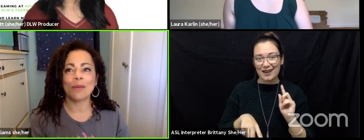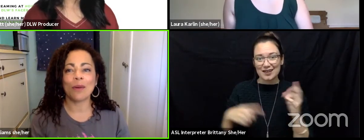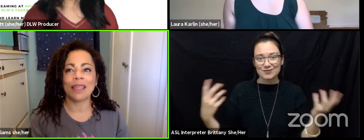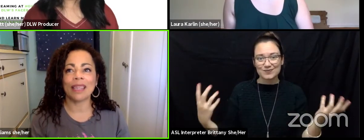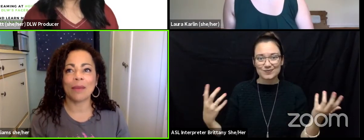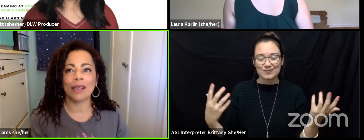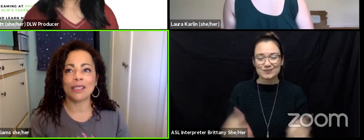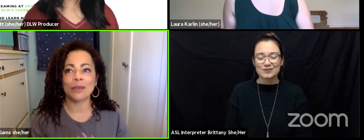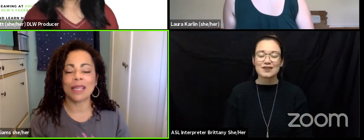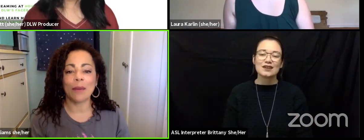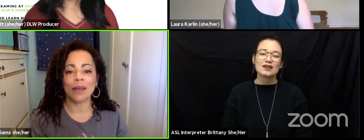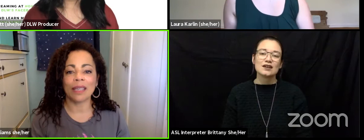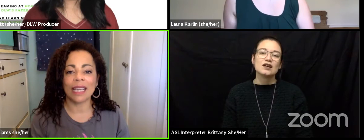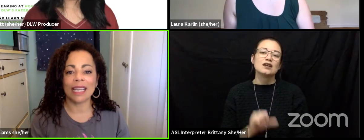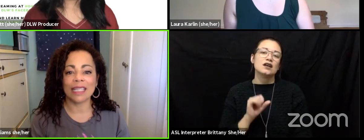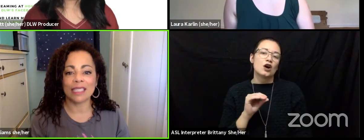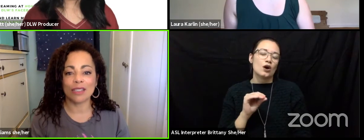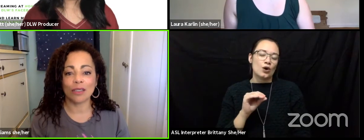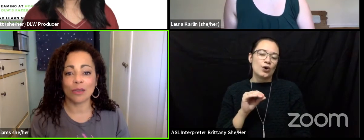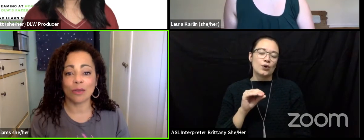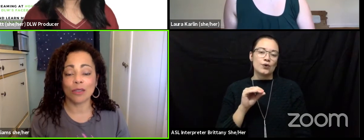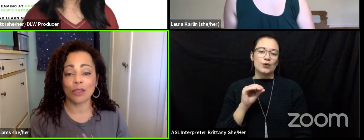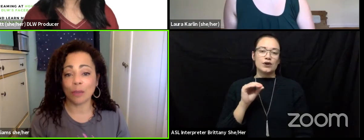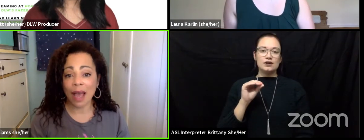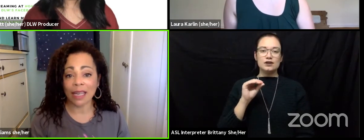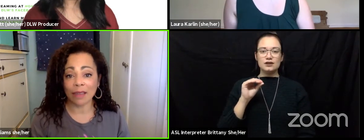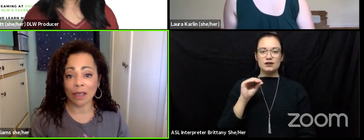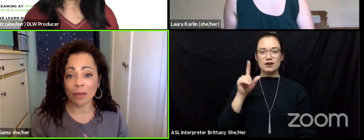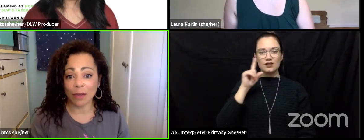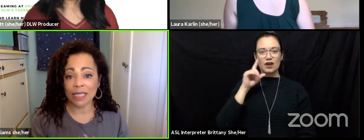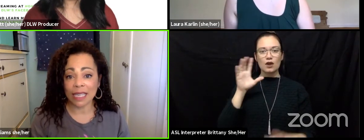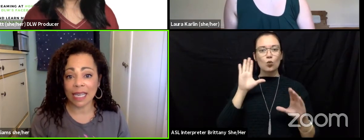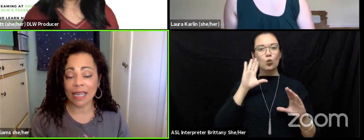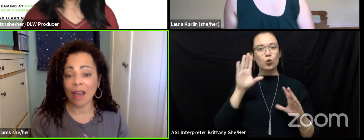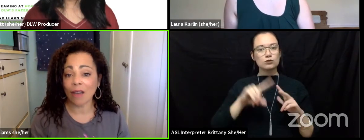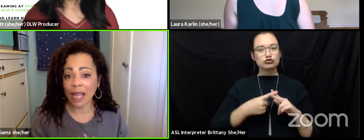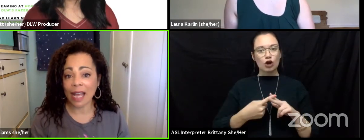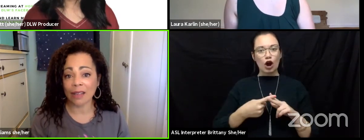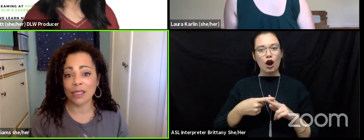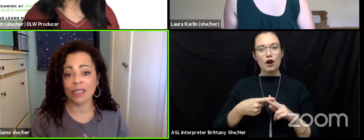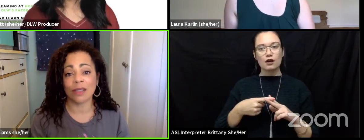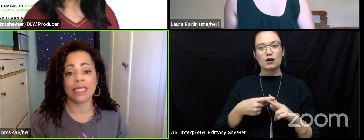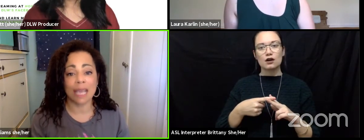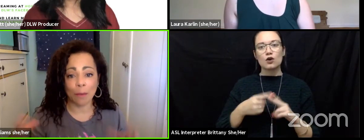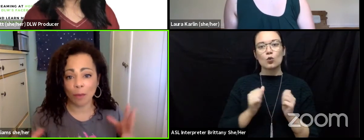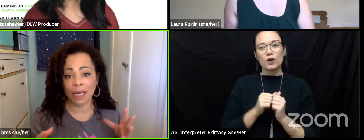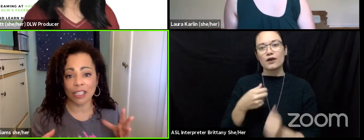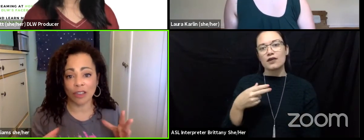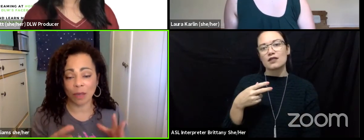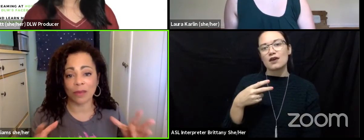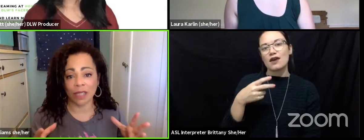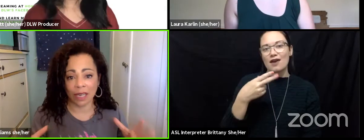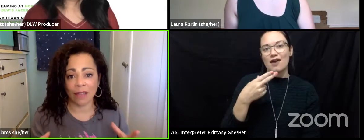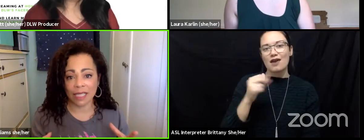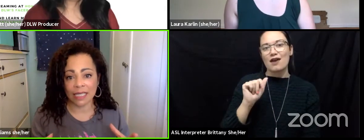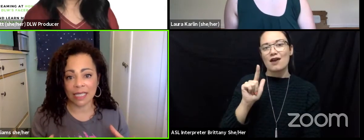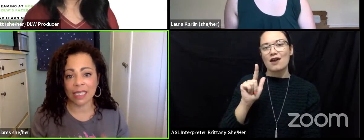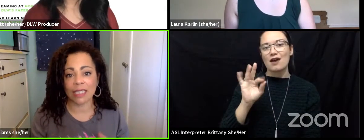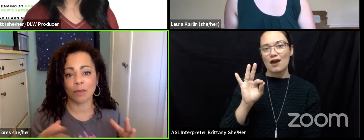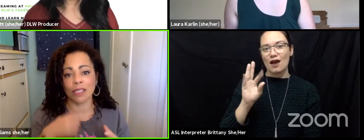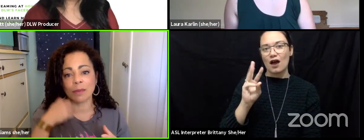So what we think we're gonna do with that one is to do the pilot in the community in a halfway house. So it's the same population of people who've done